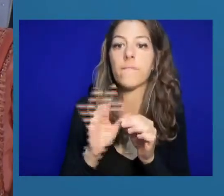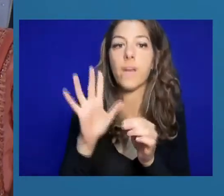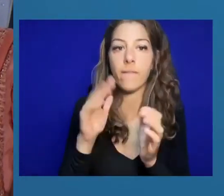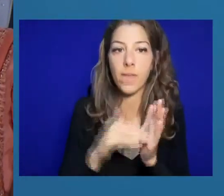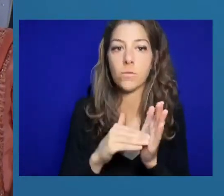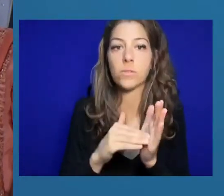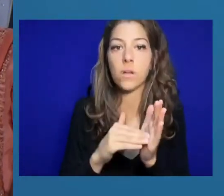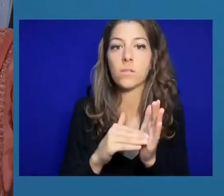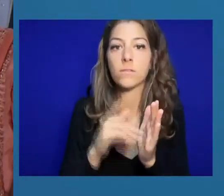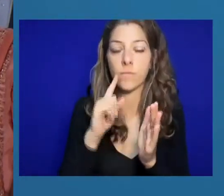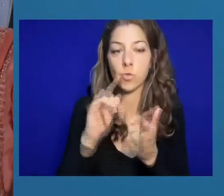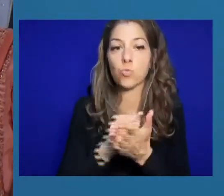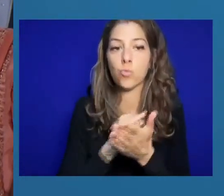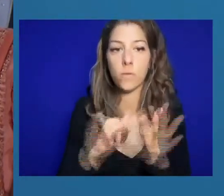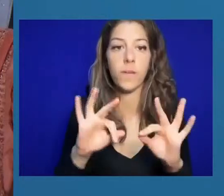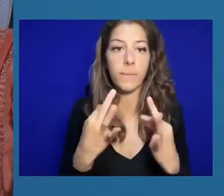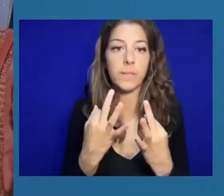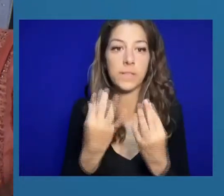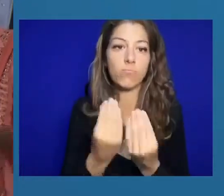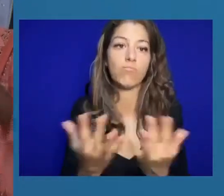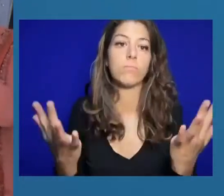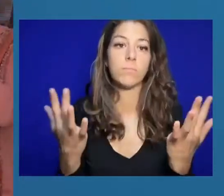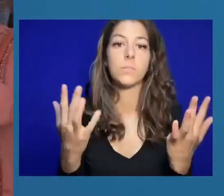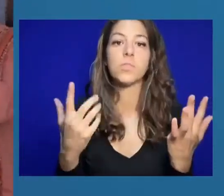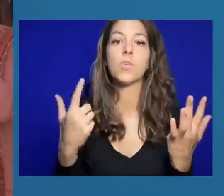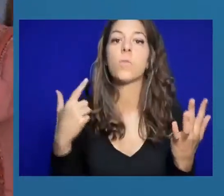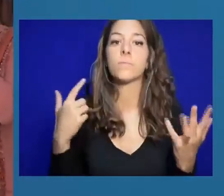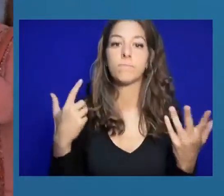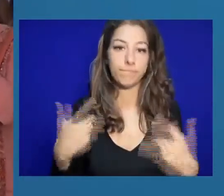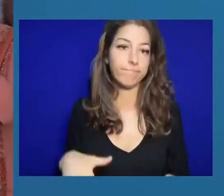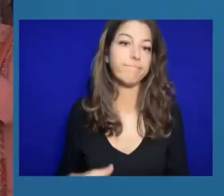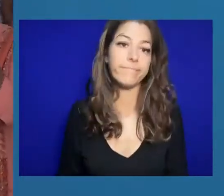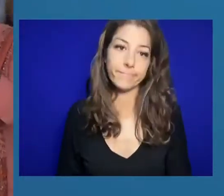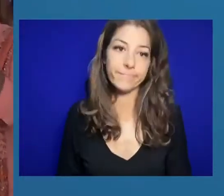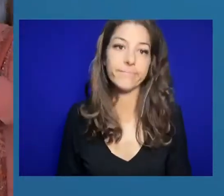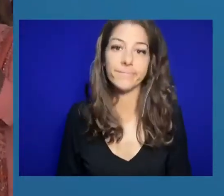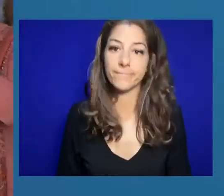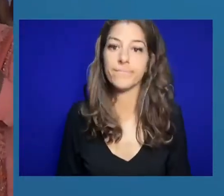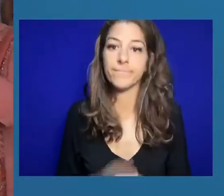$5,000 for New York families. So we have been...